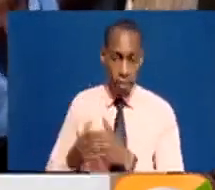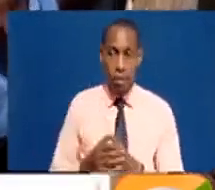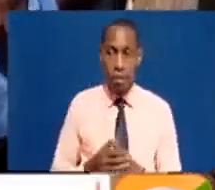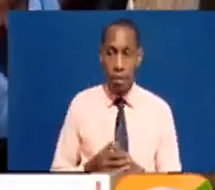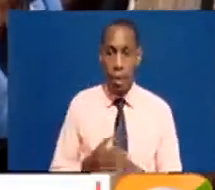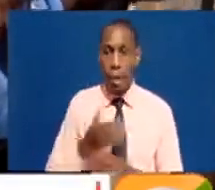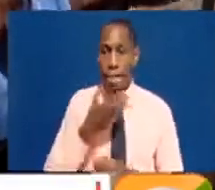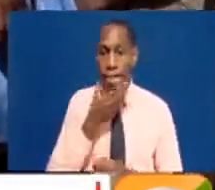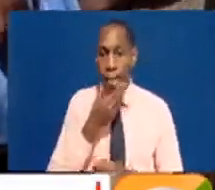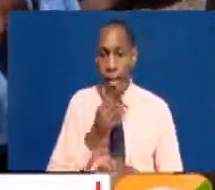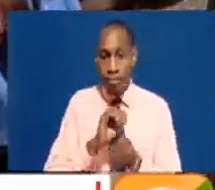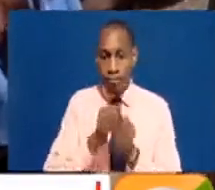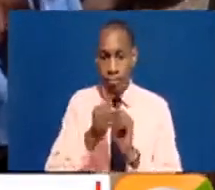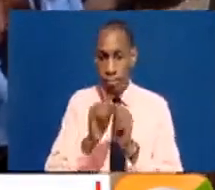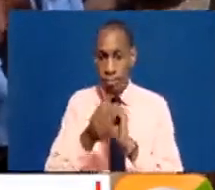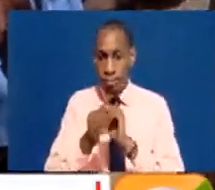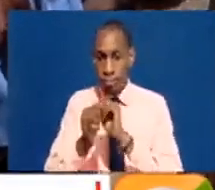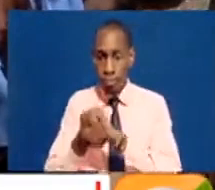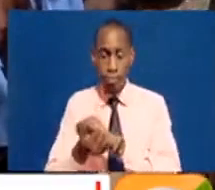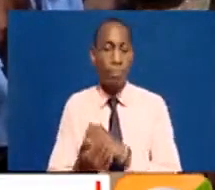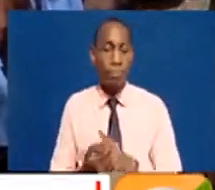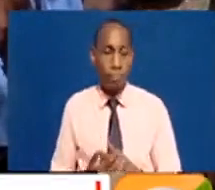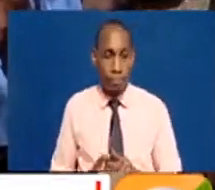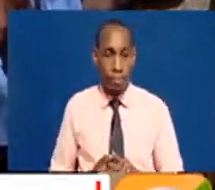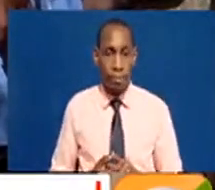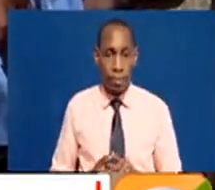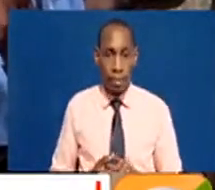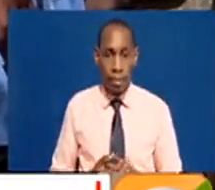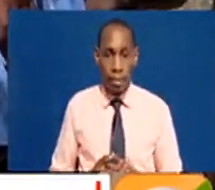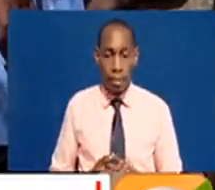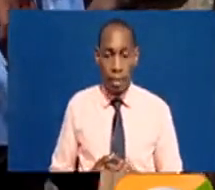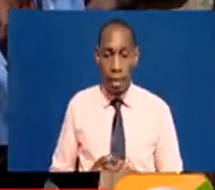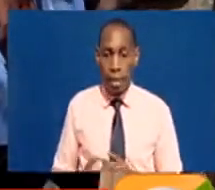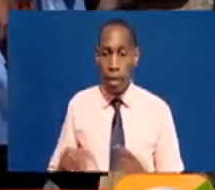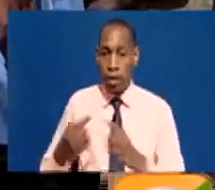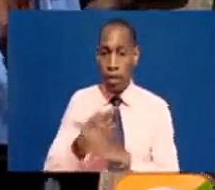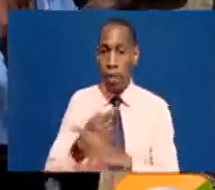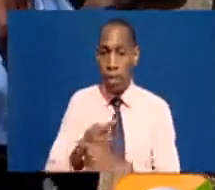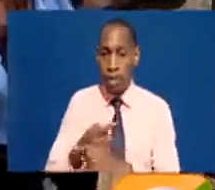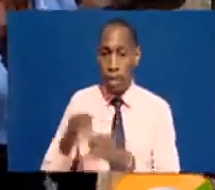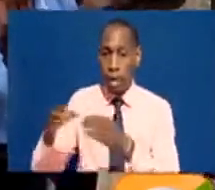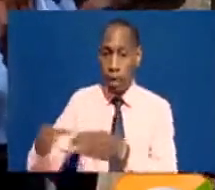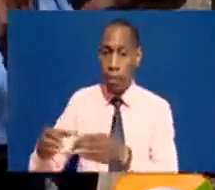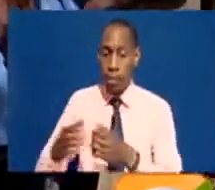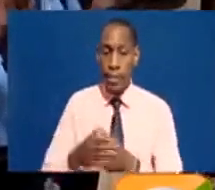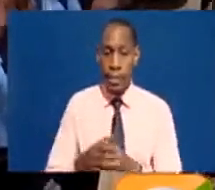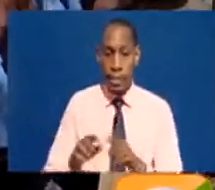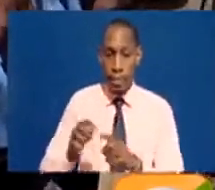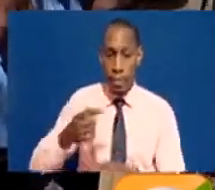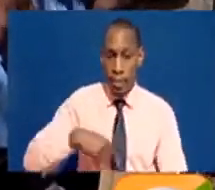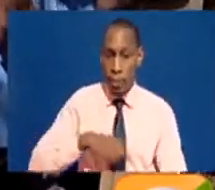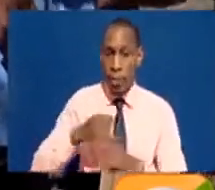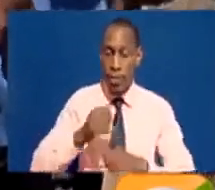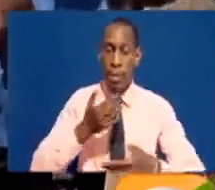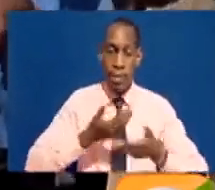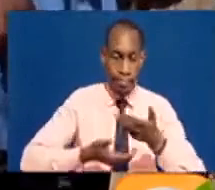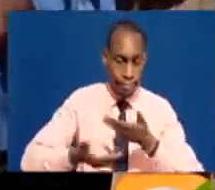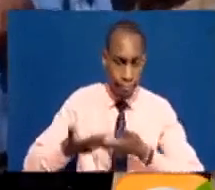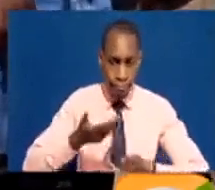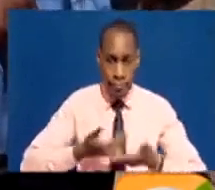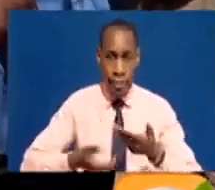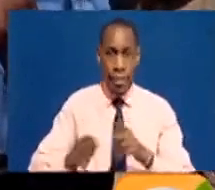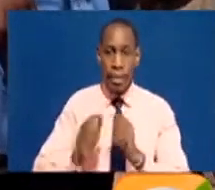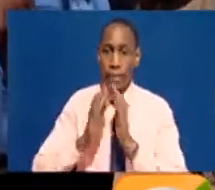akiwa anabadilika. Unakuta amebadilika na anakuwa na mzozo na jamii na tumejaribu kuongeresha